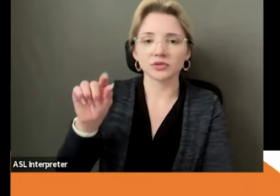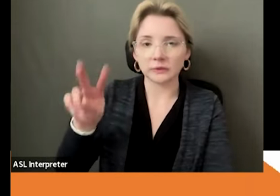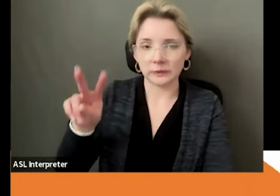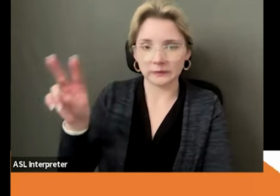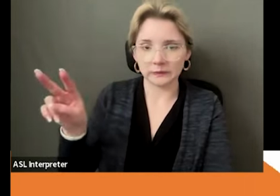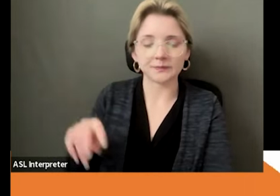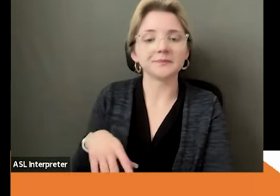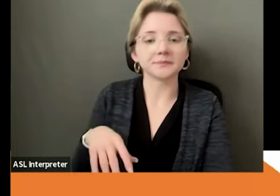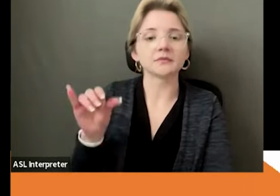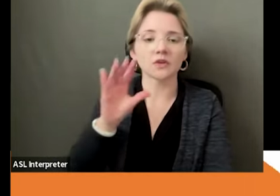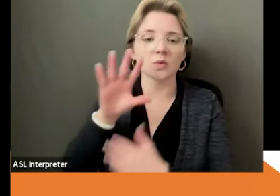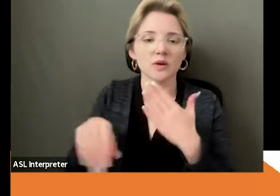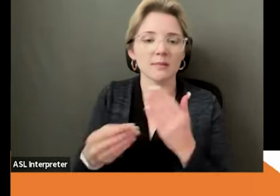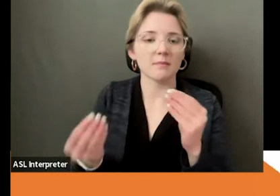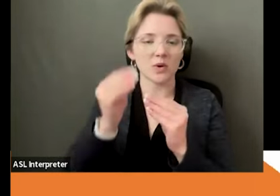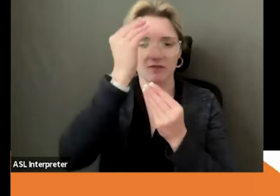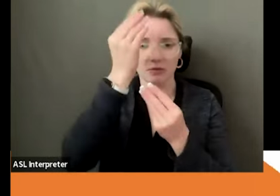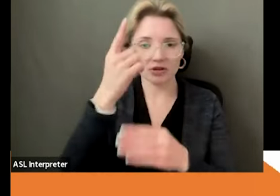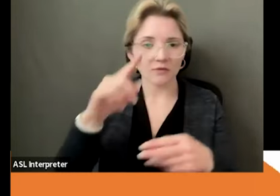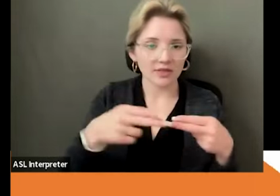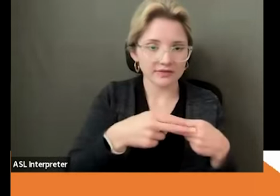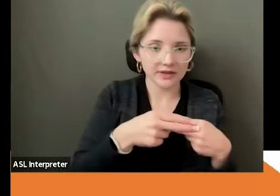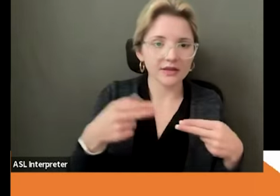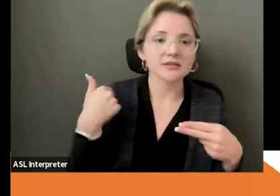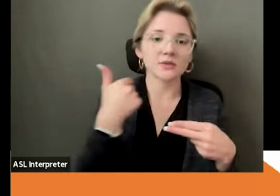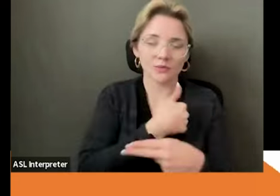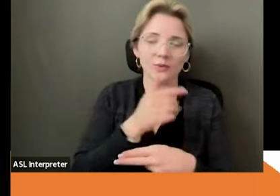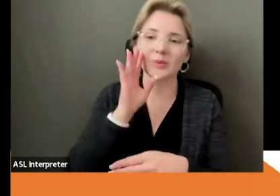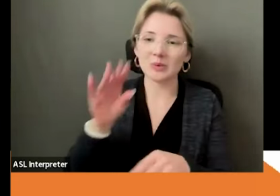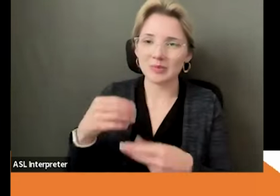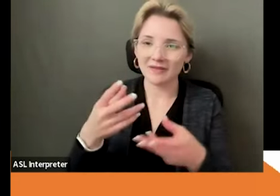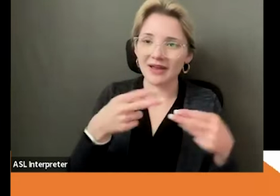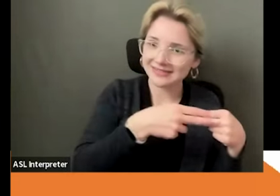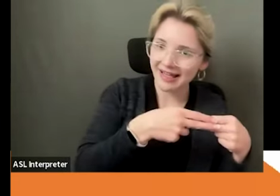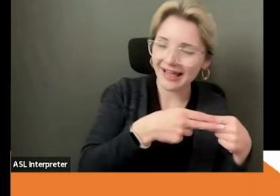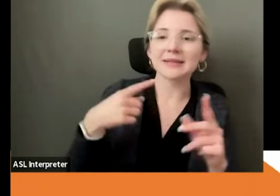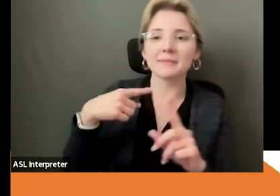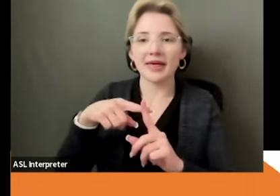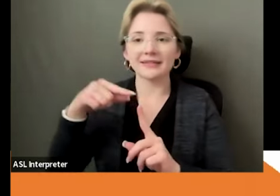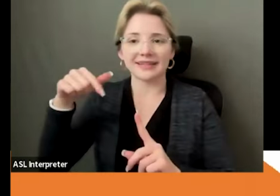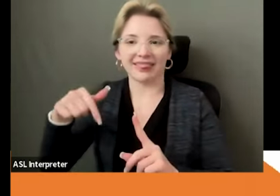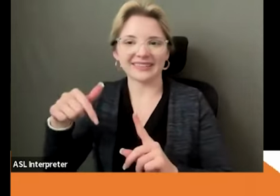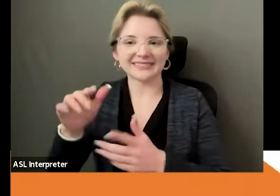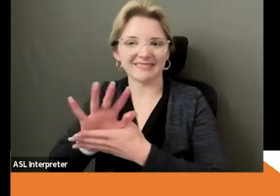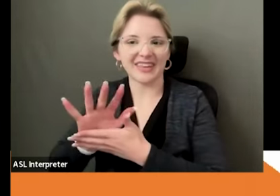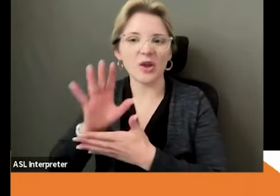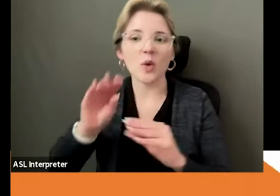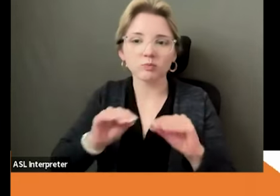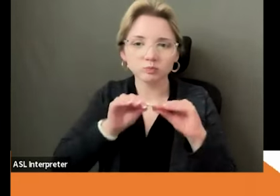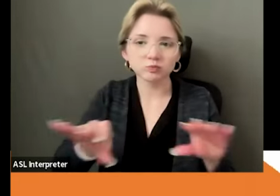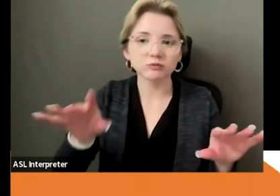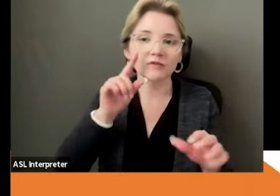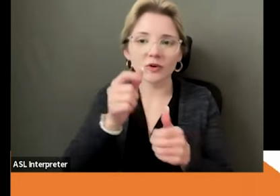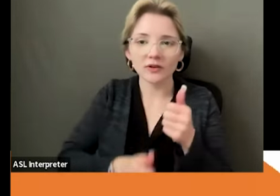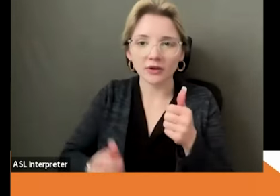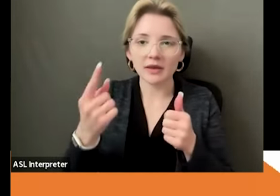which before anyone asks, we will be providing them. The recording will also be available. So all of this will be available for you to review in the